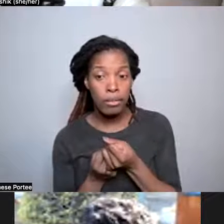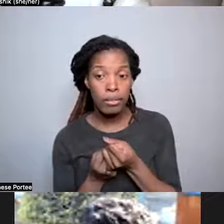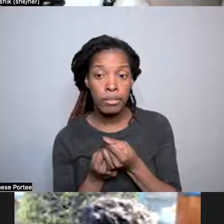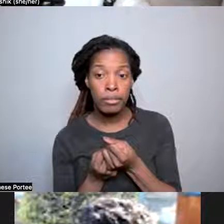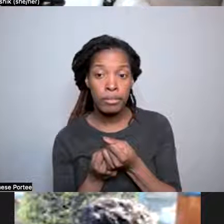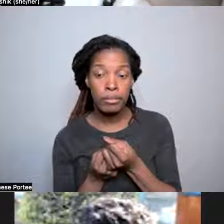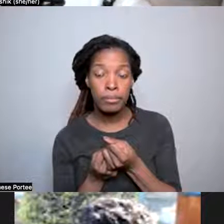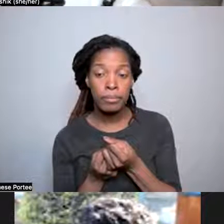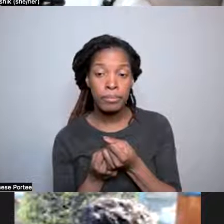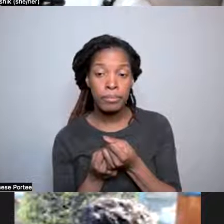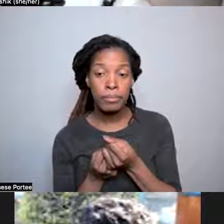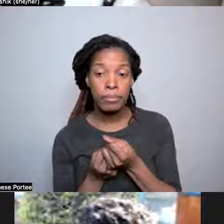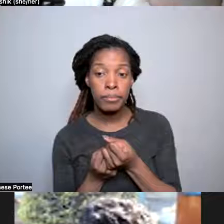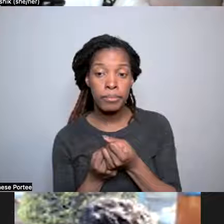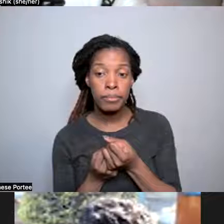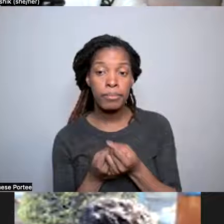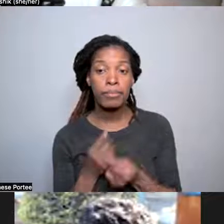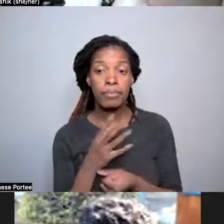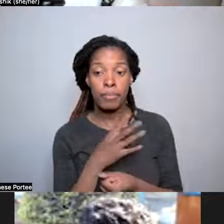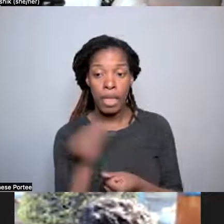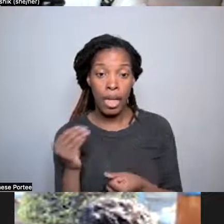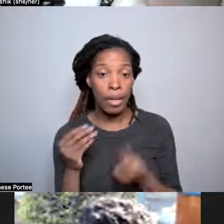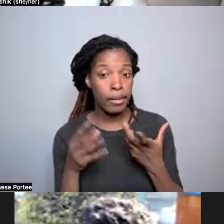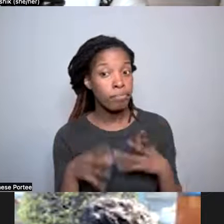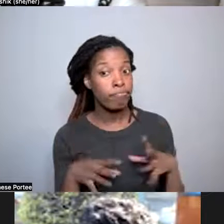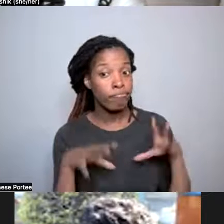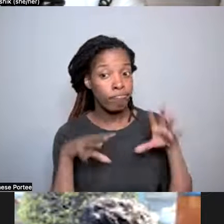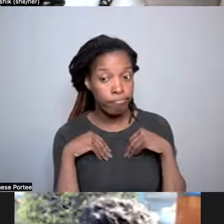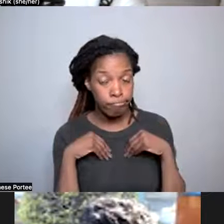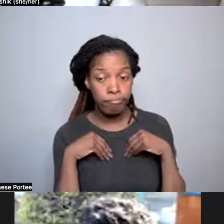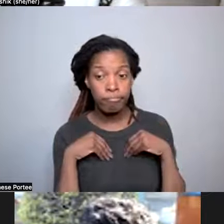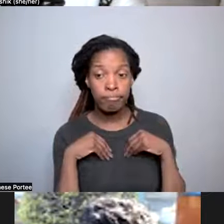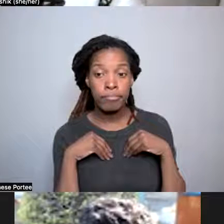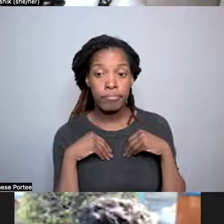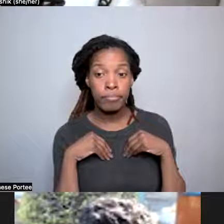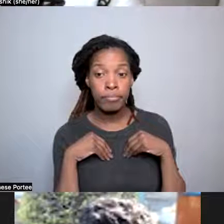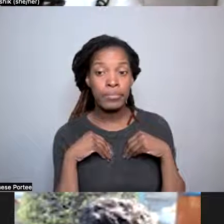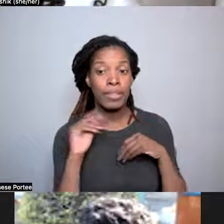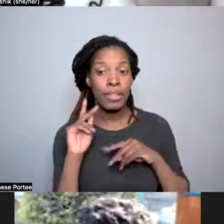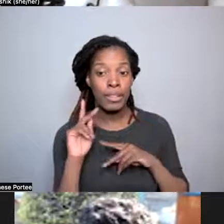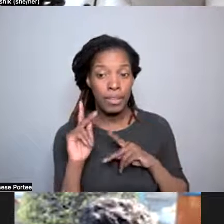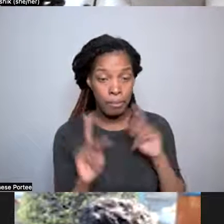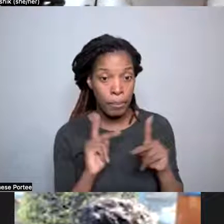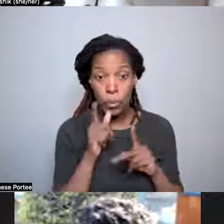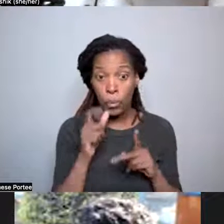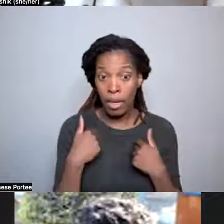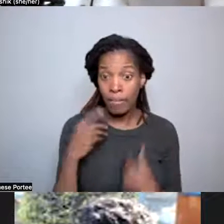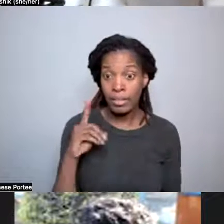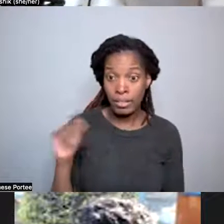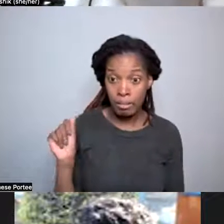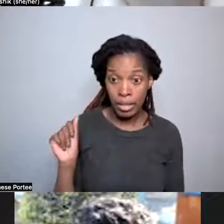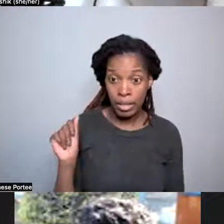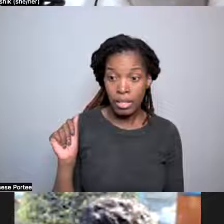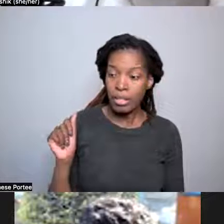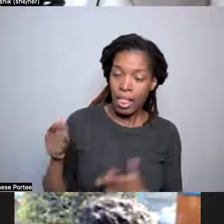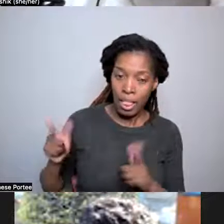to take concrete measures that will help people with disability to live a